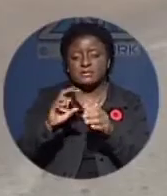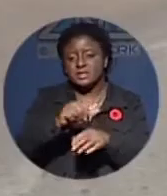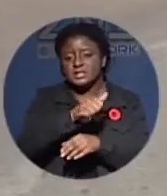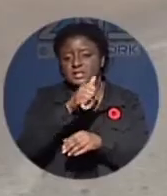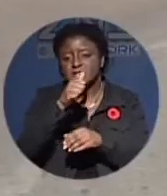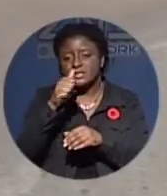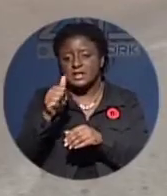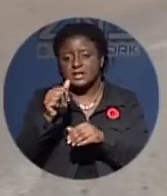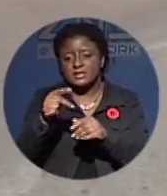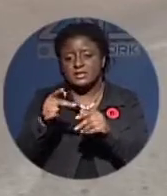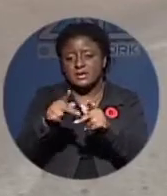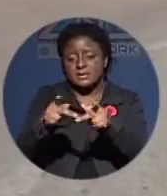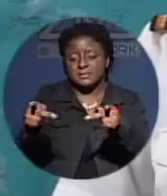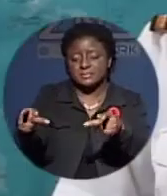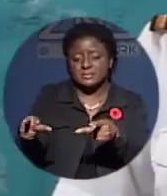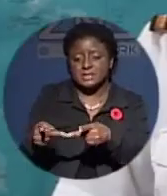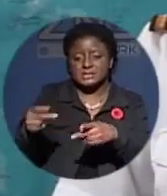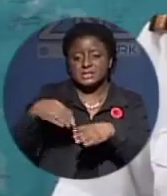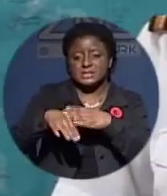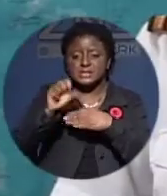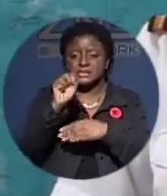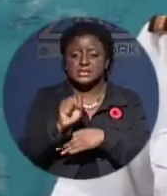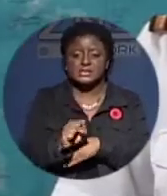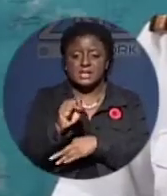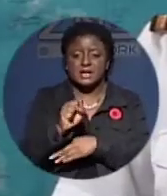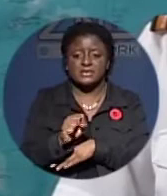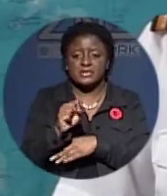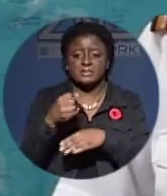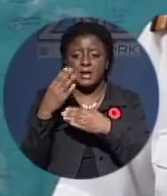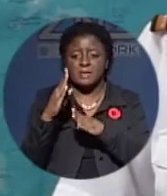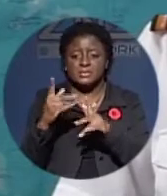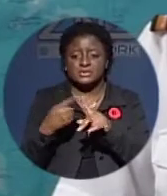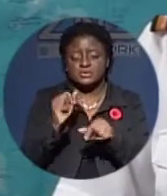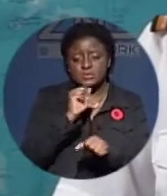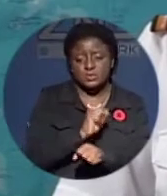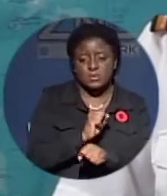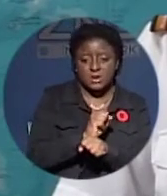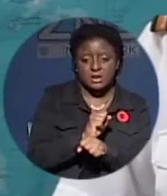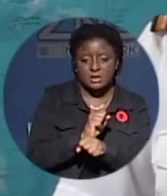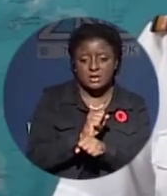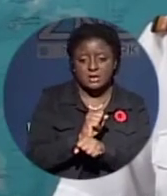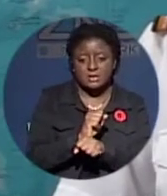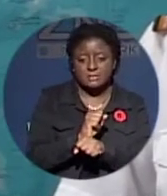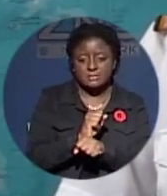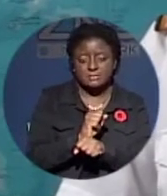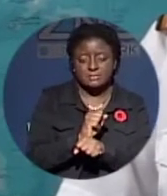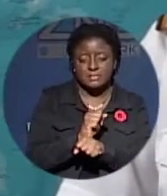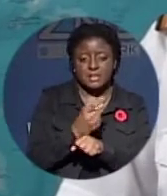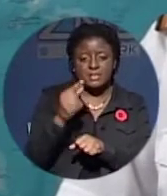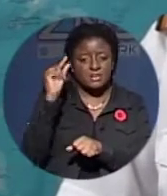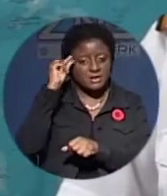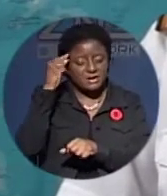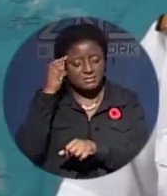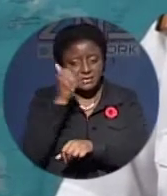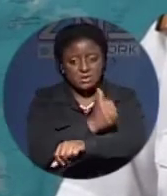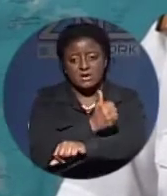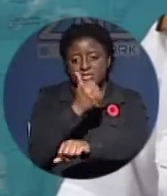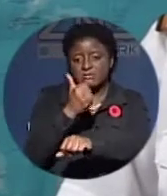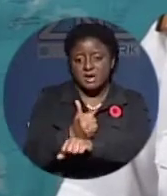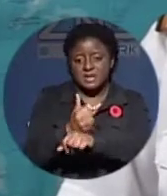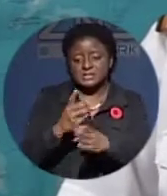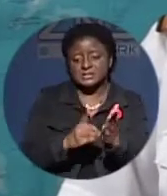in the southern Bahamas. The Bahamas government has authorized the development of another base in the Ragged Island